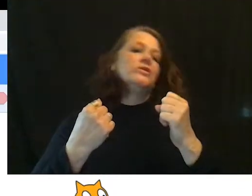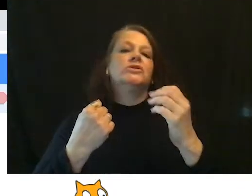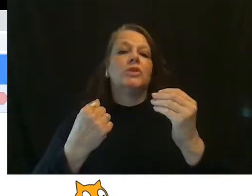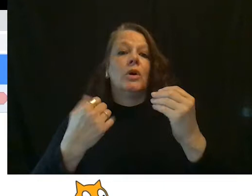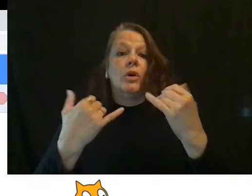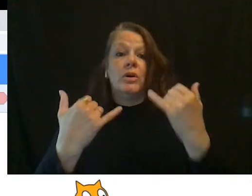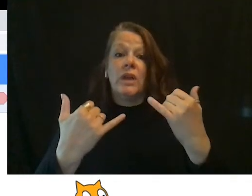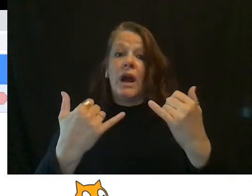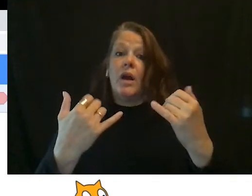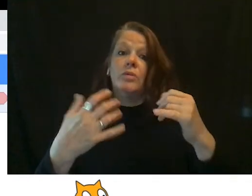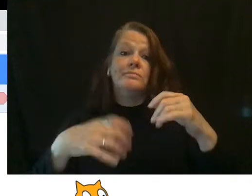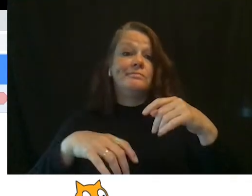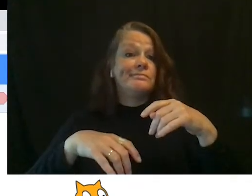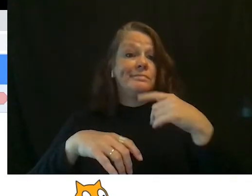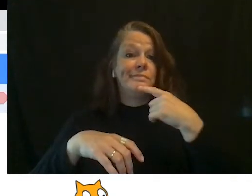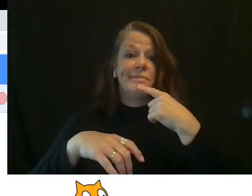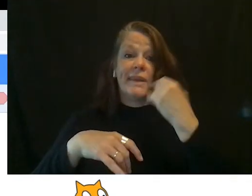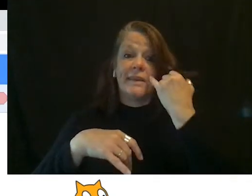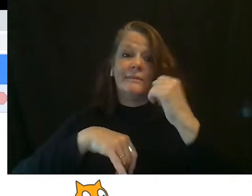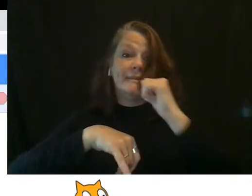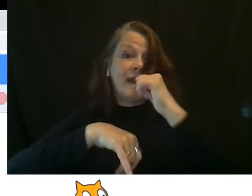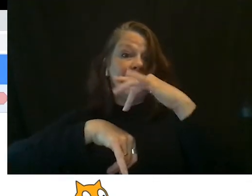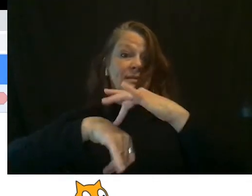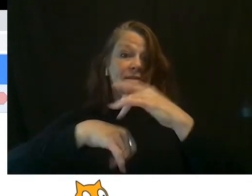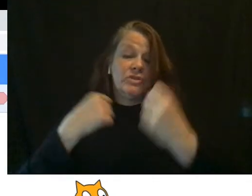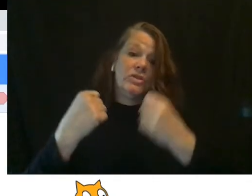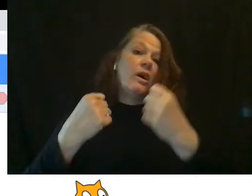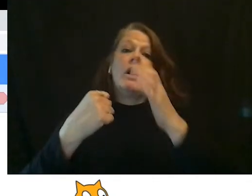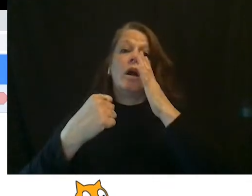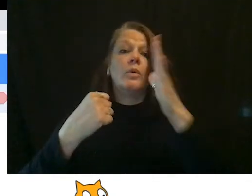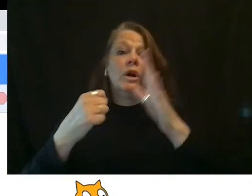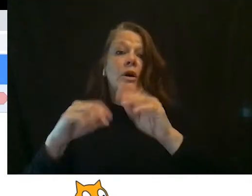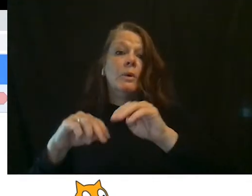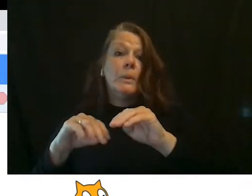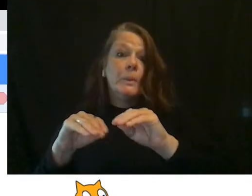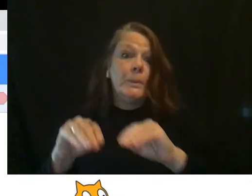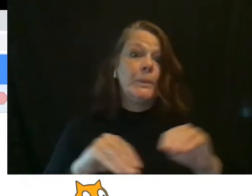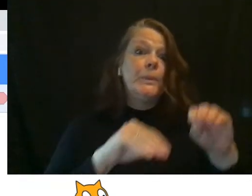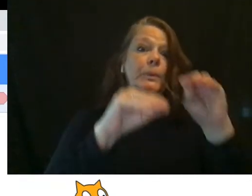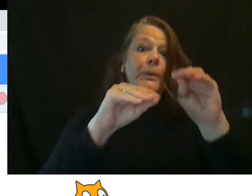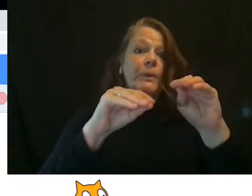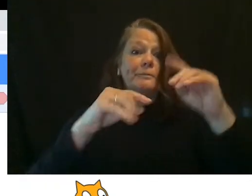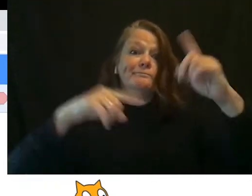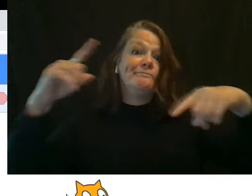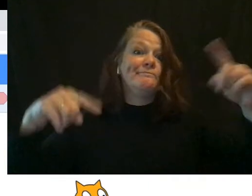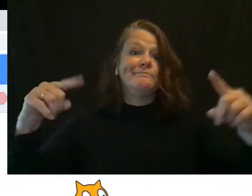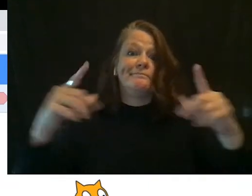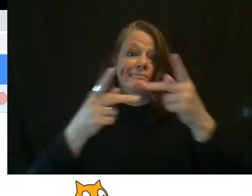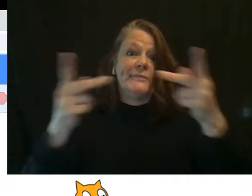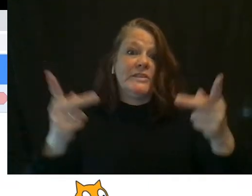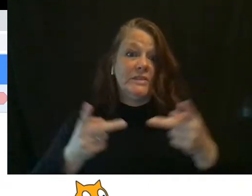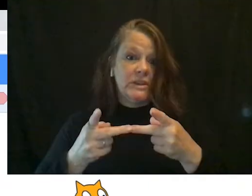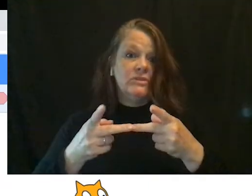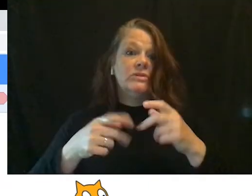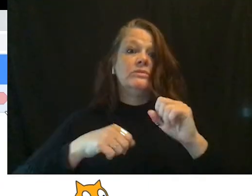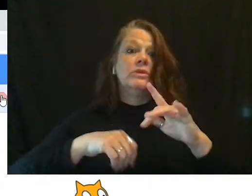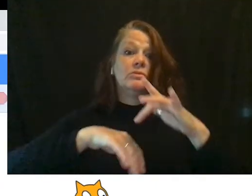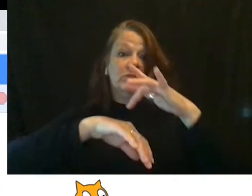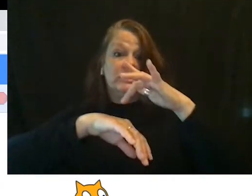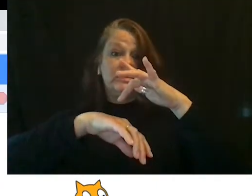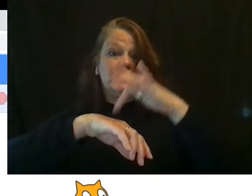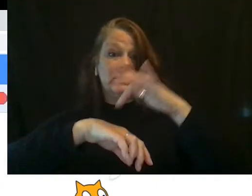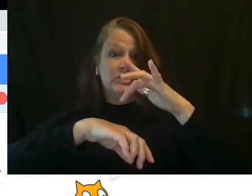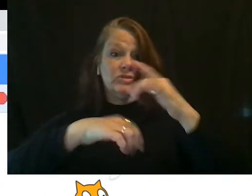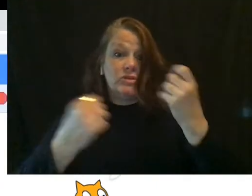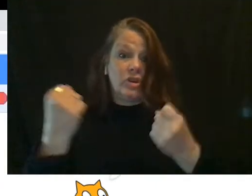let's have him glide to a random position if he's not touching the car. So let's click the green flag, and since he's